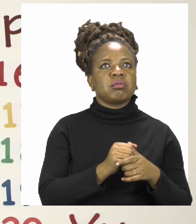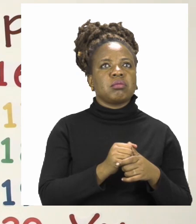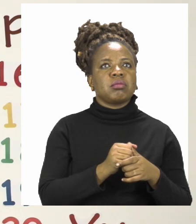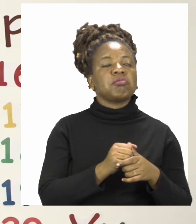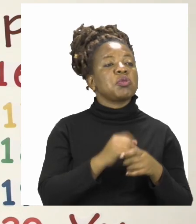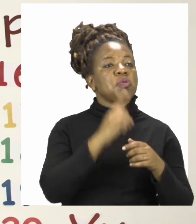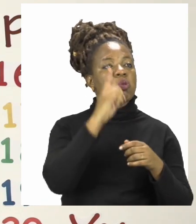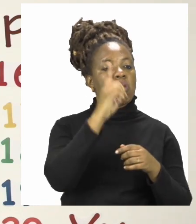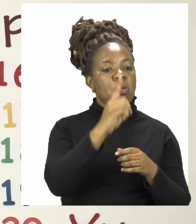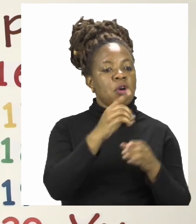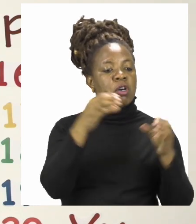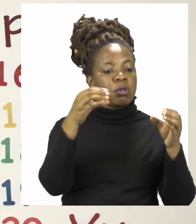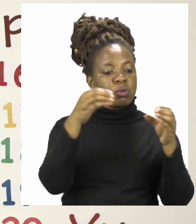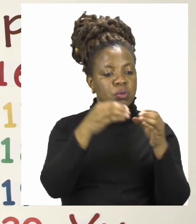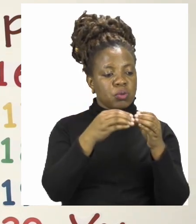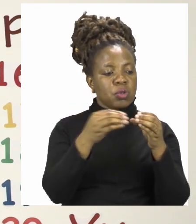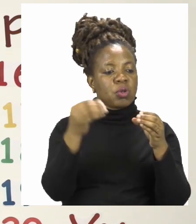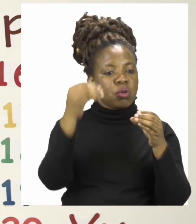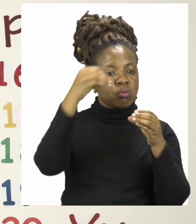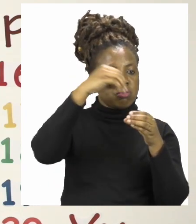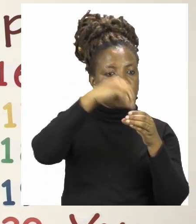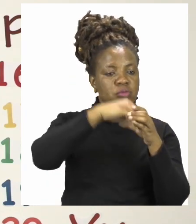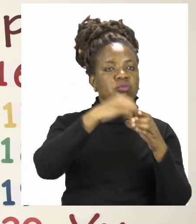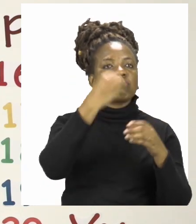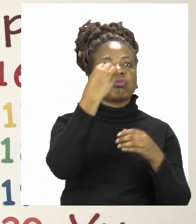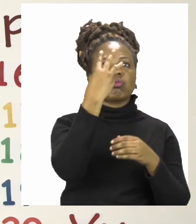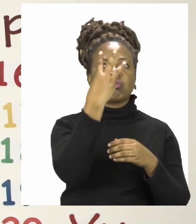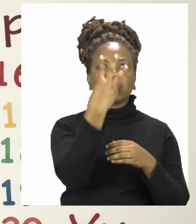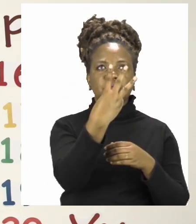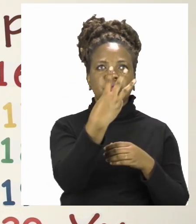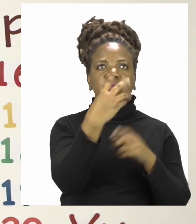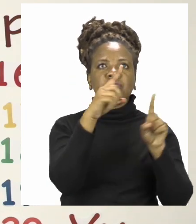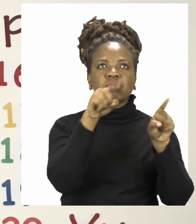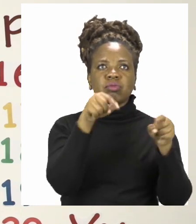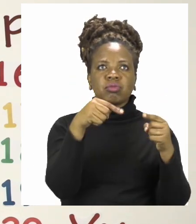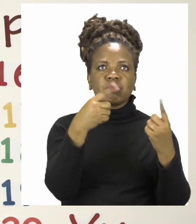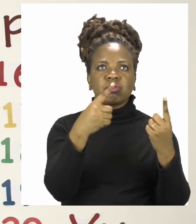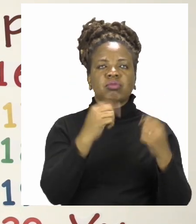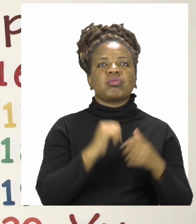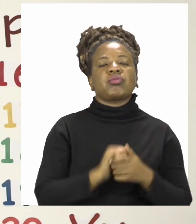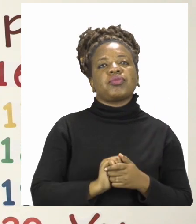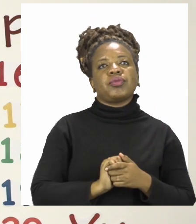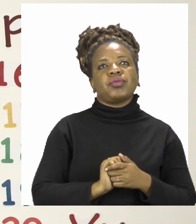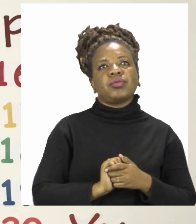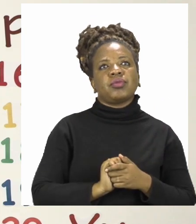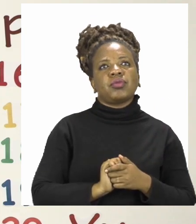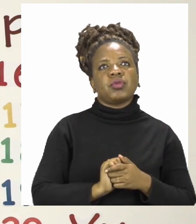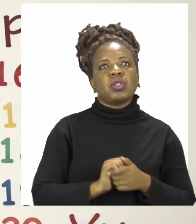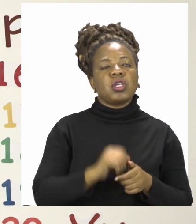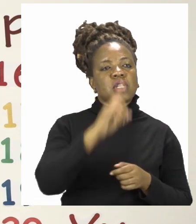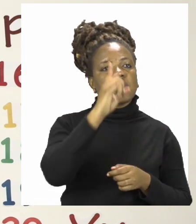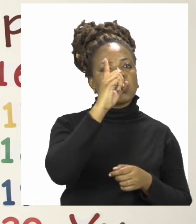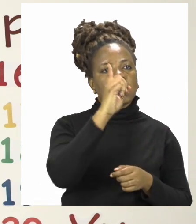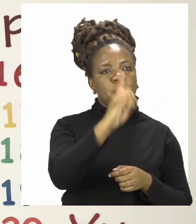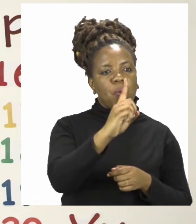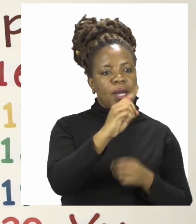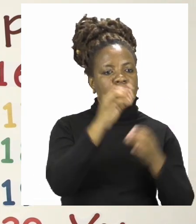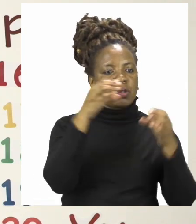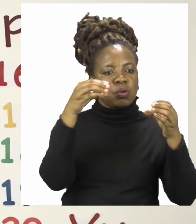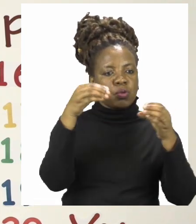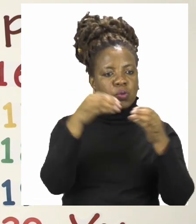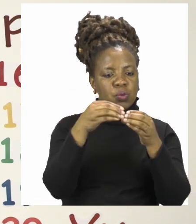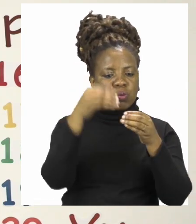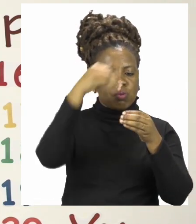things. So one set has 3 things. In this case, I want to put